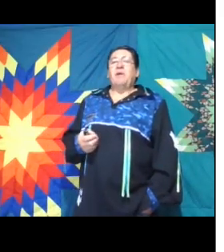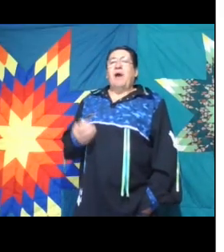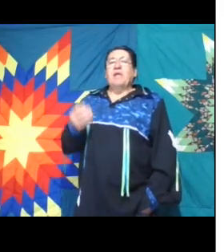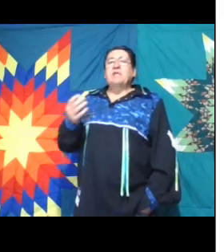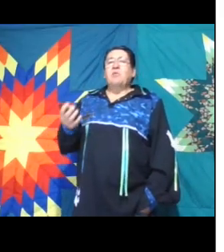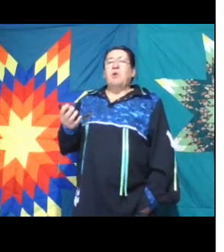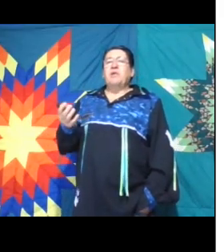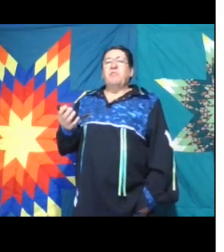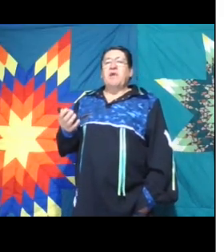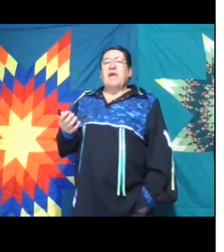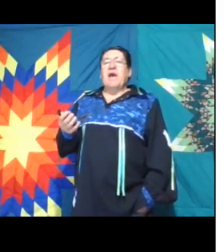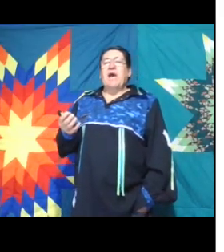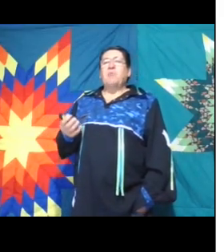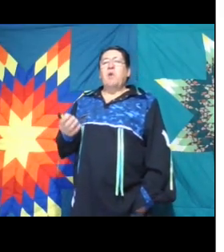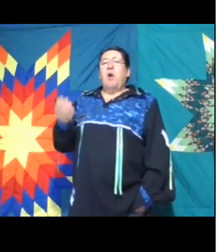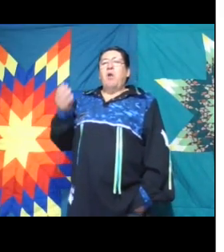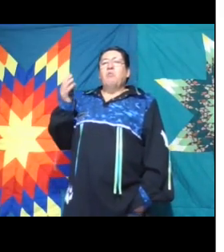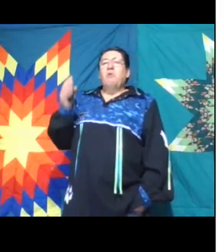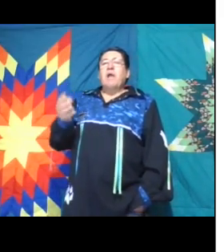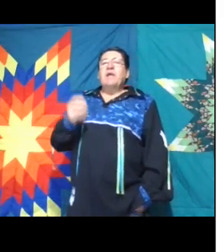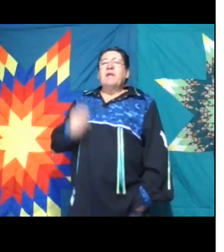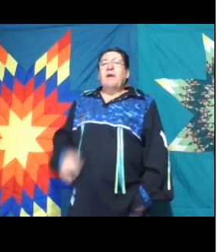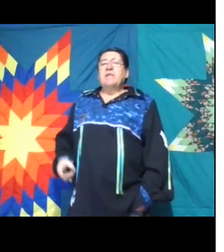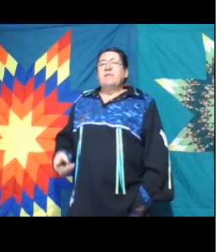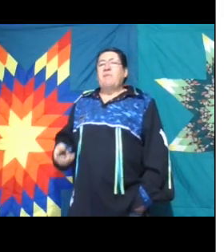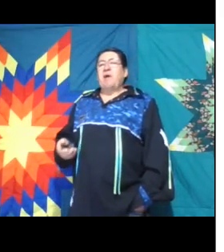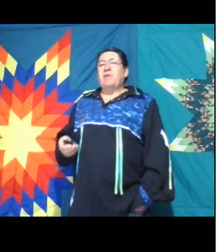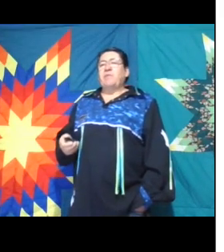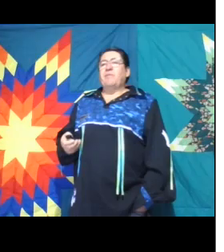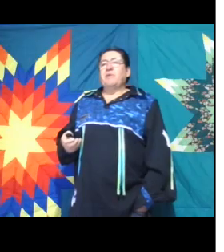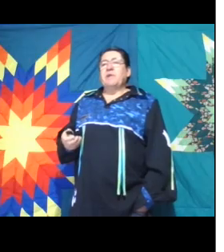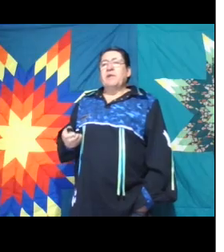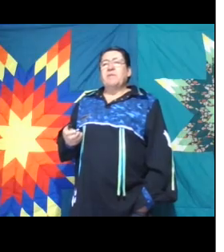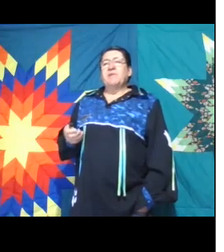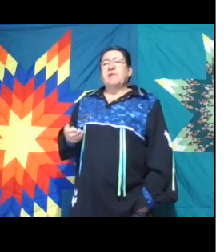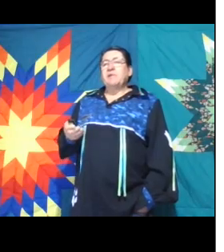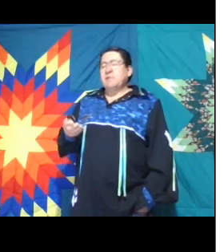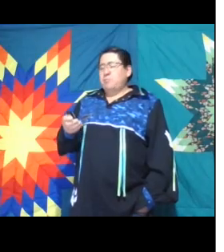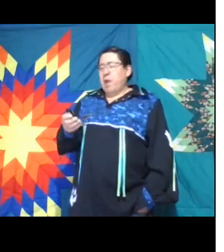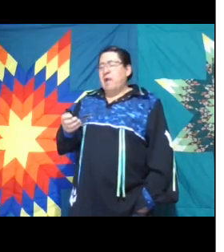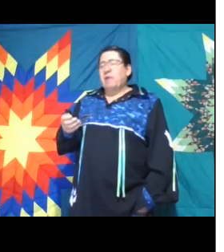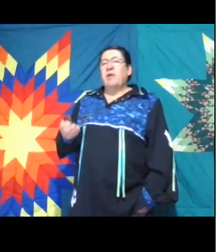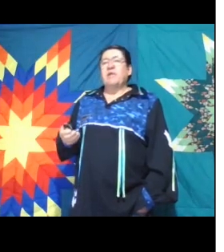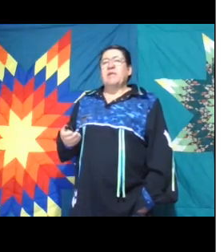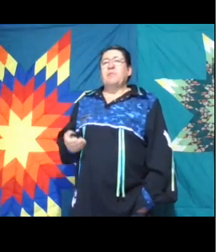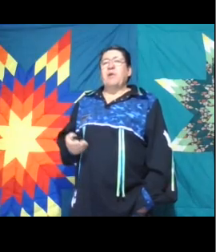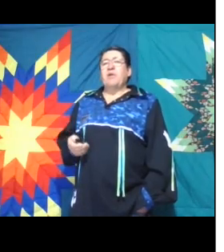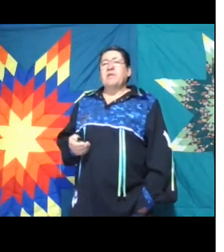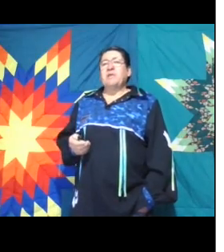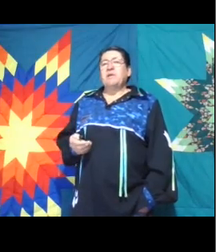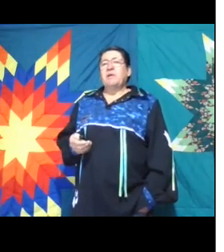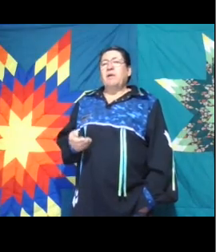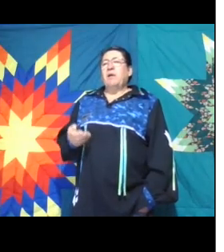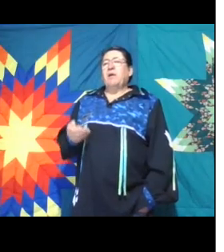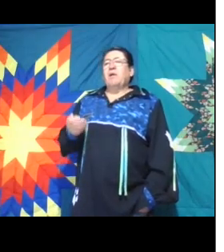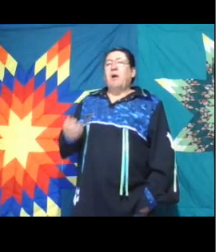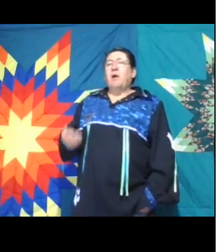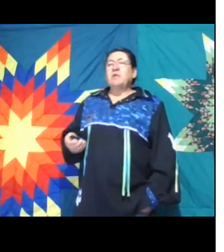experienced. I just wanted to recap, recognize the value of diversity of skills, background,